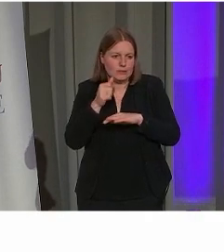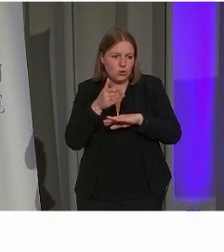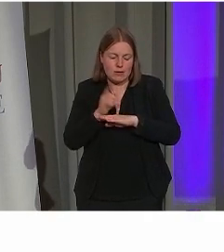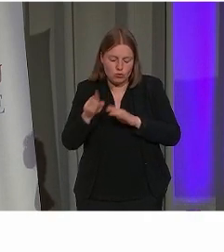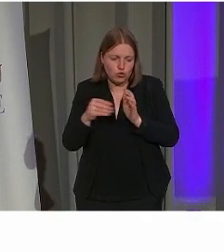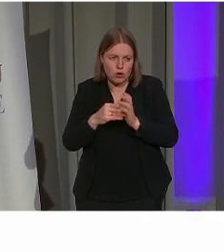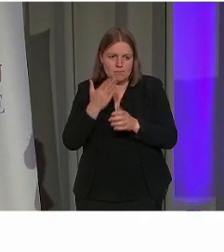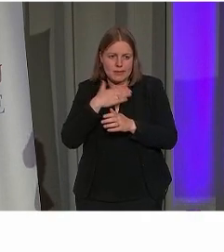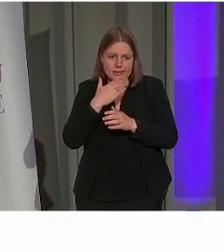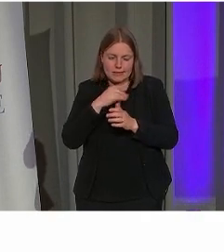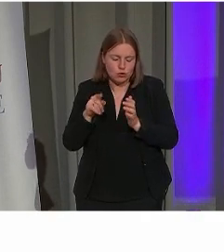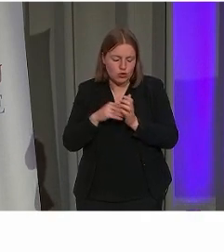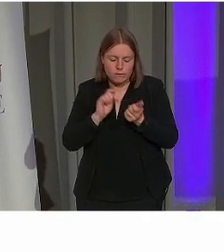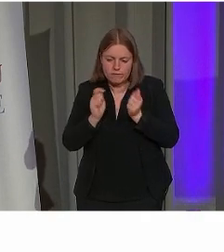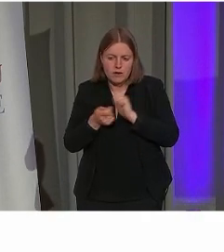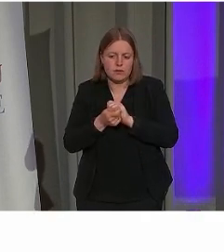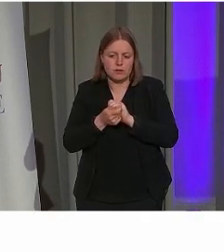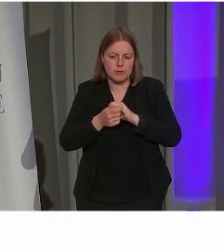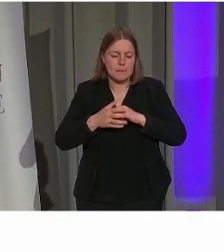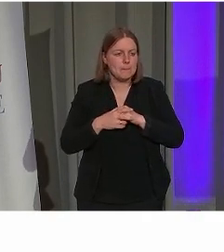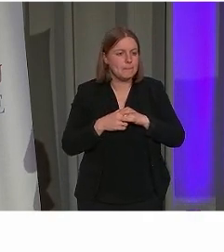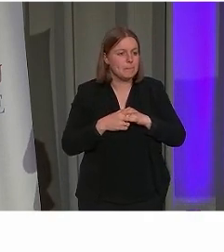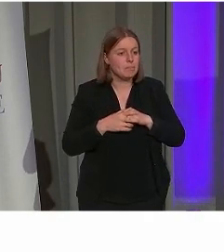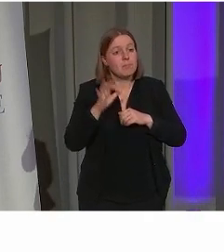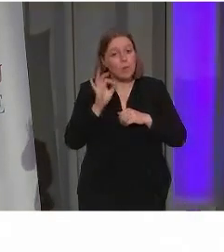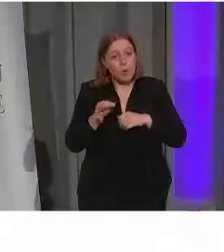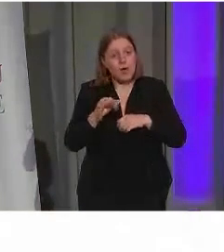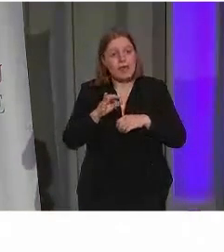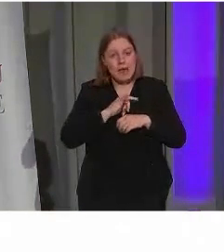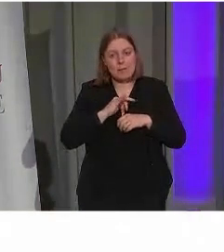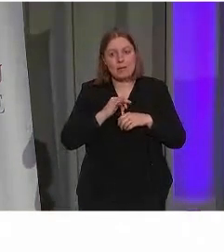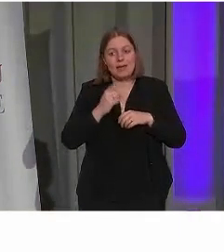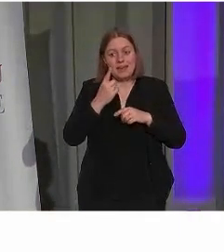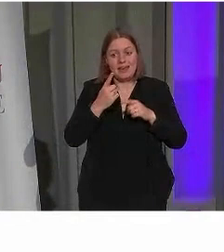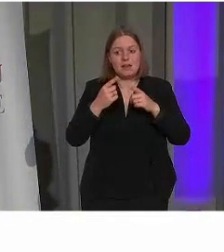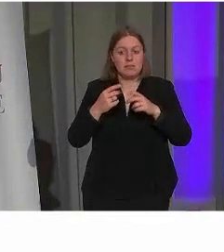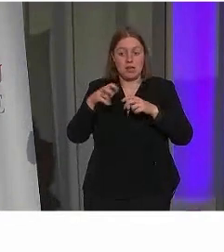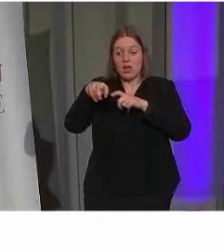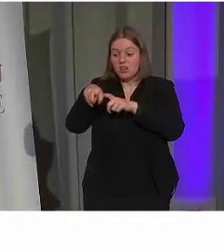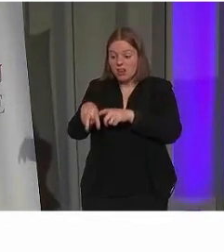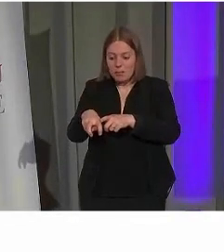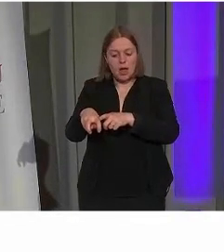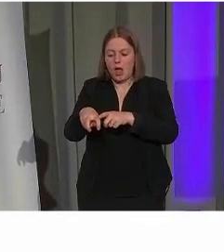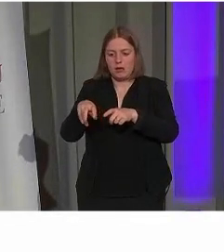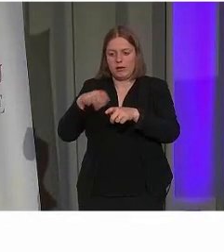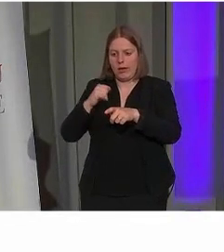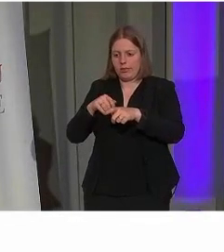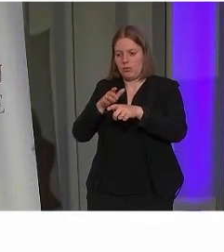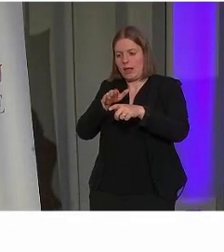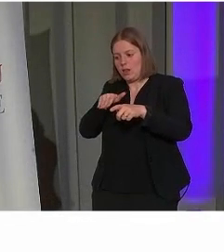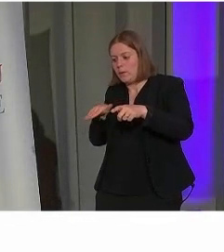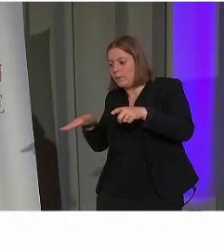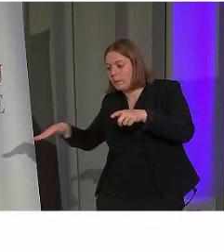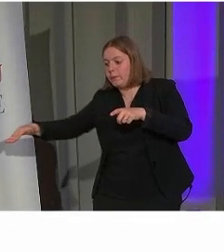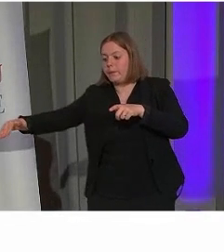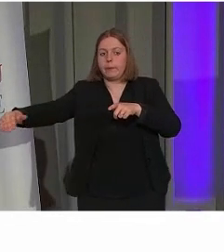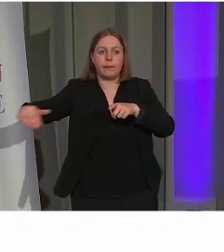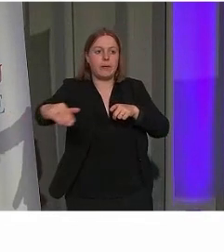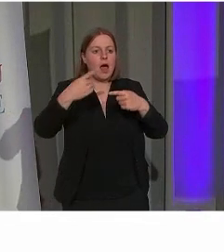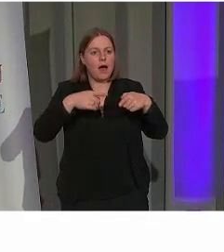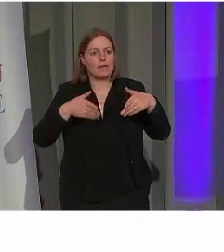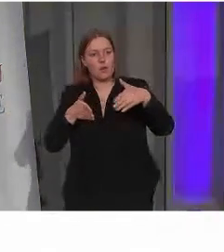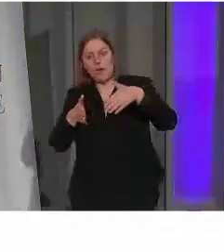improve. Although now there is an alternative accessible path around them. You can